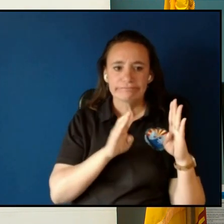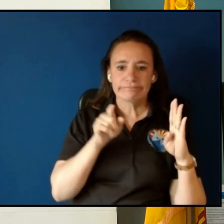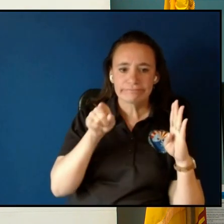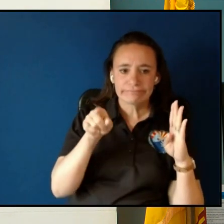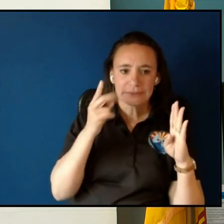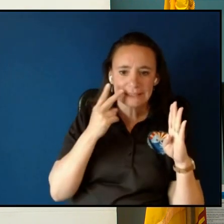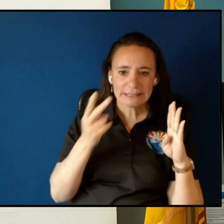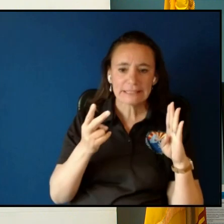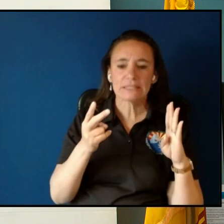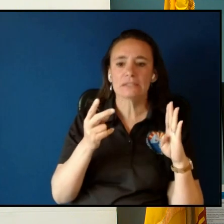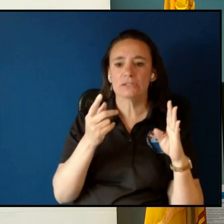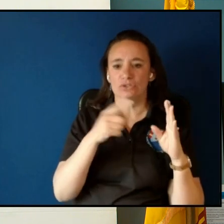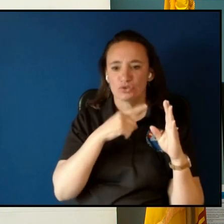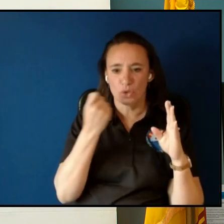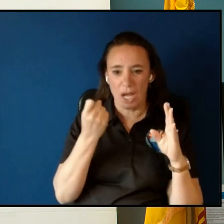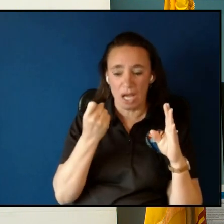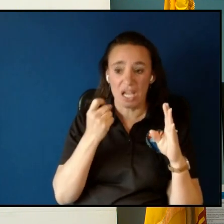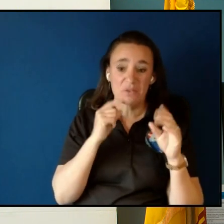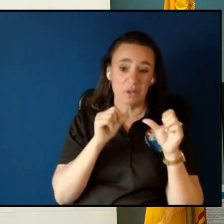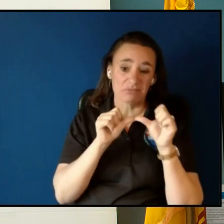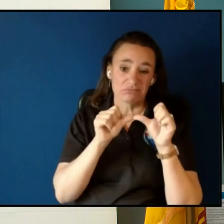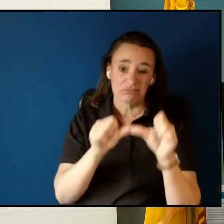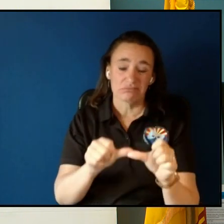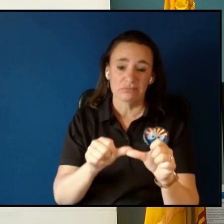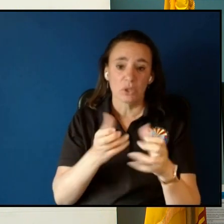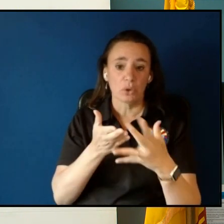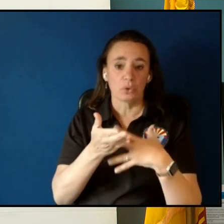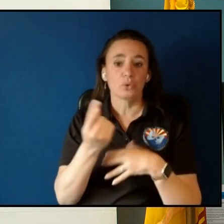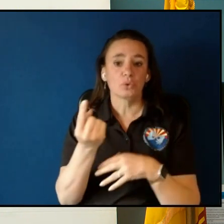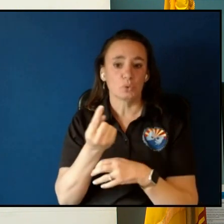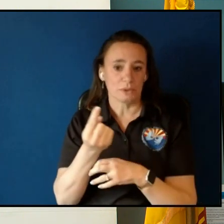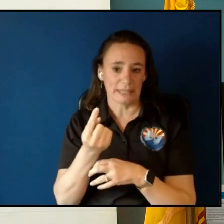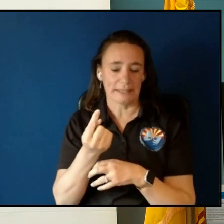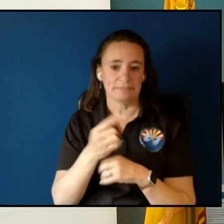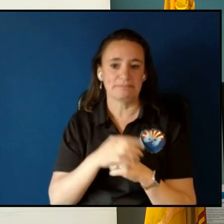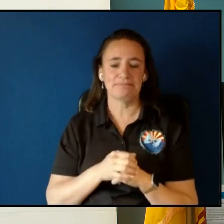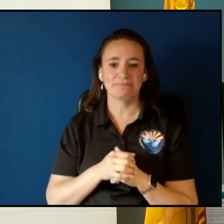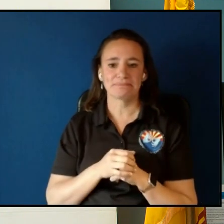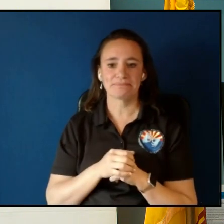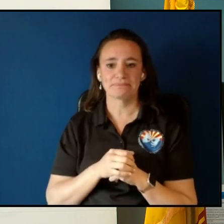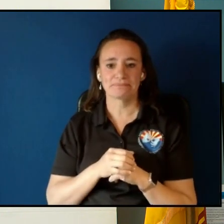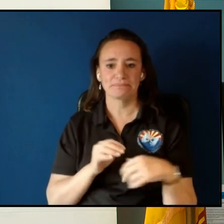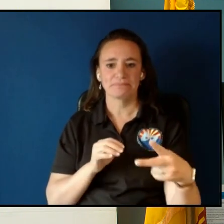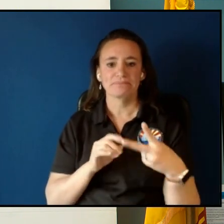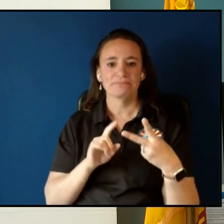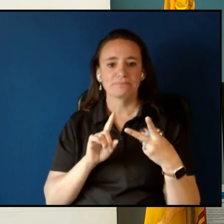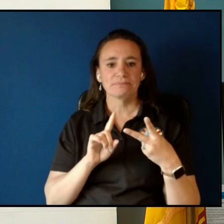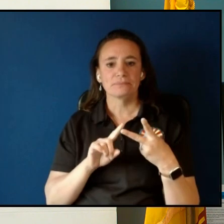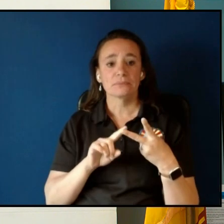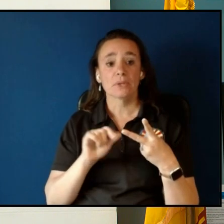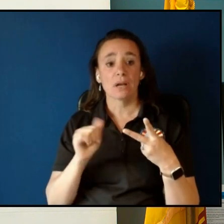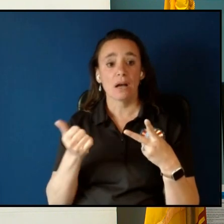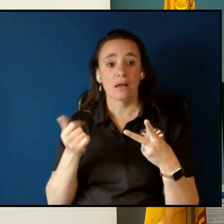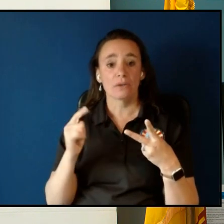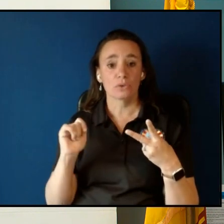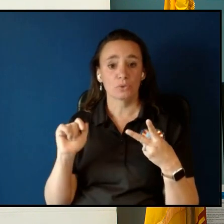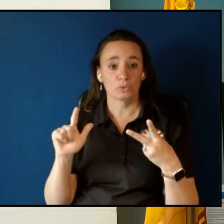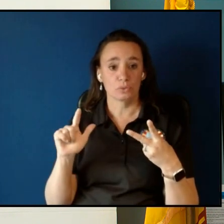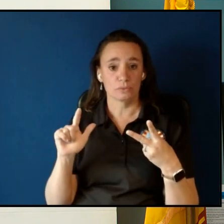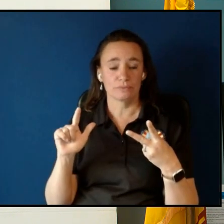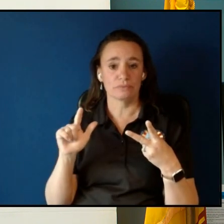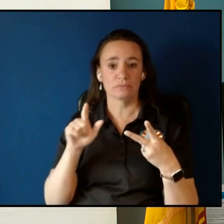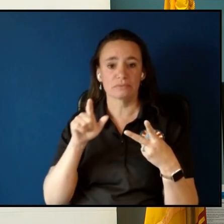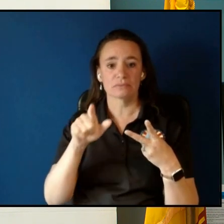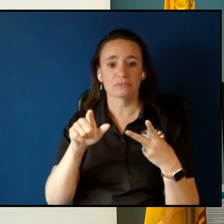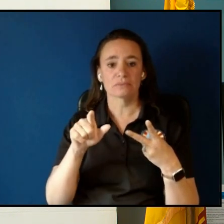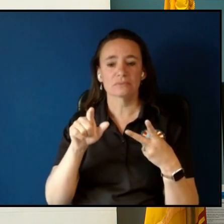through probably Tuesday, right? Okay, so let's go now to the second tool that I want to show today. And this is a